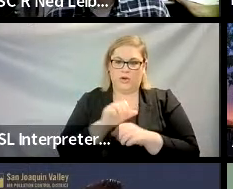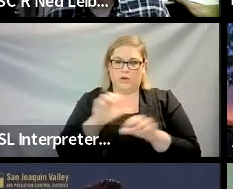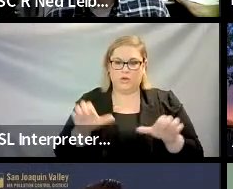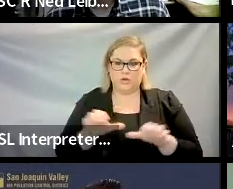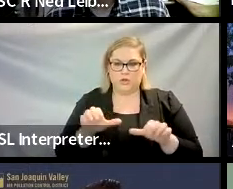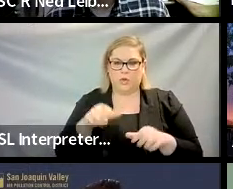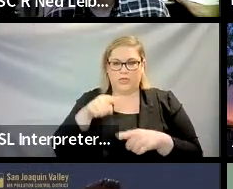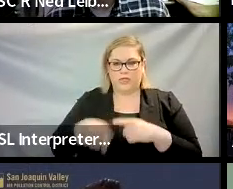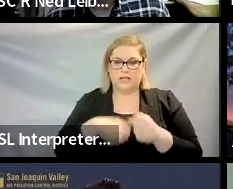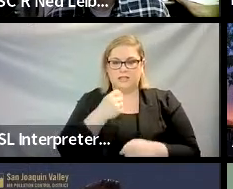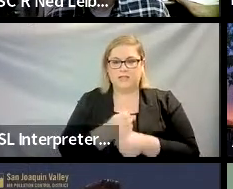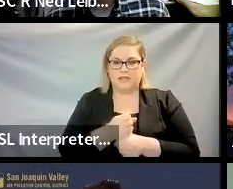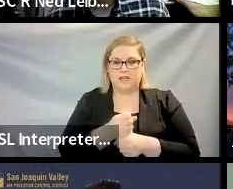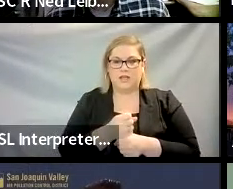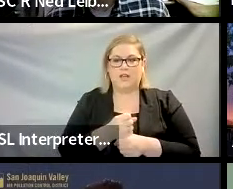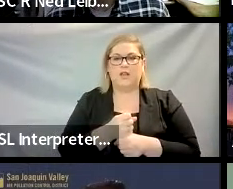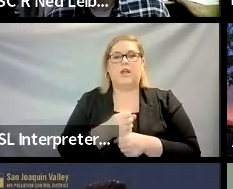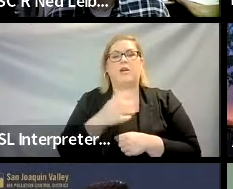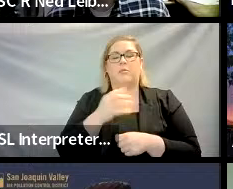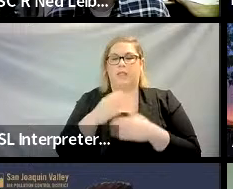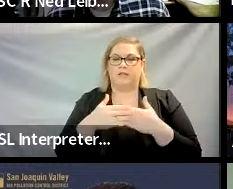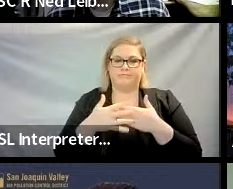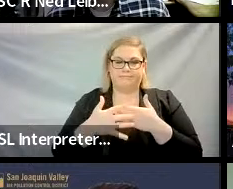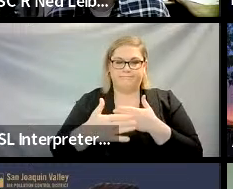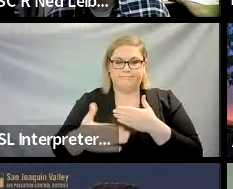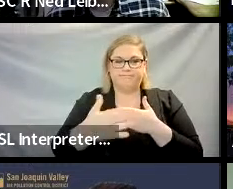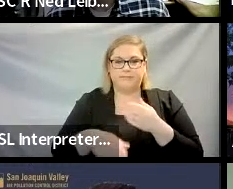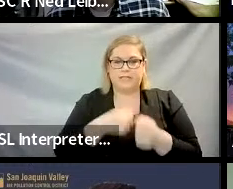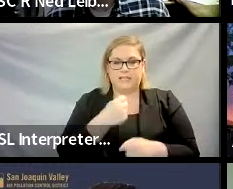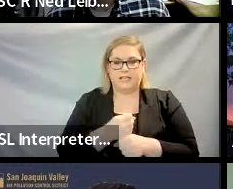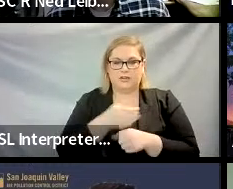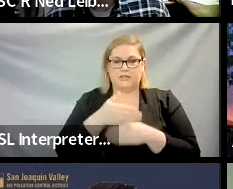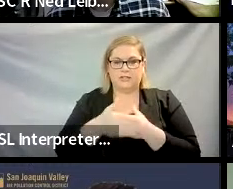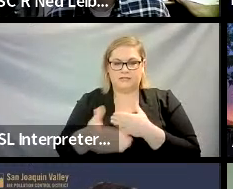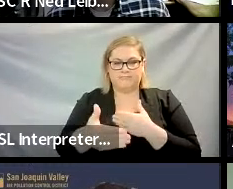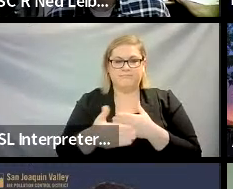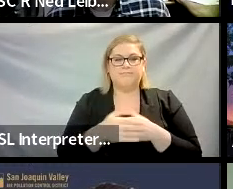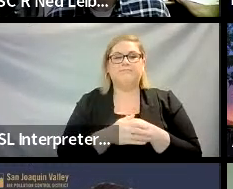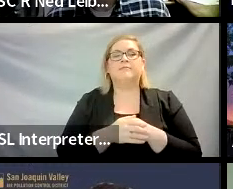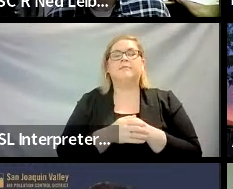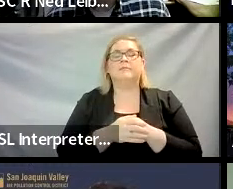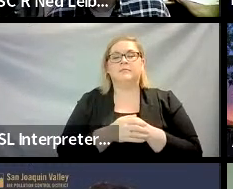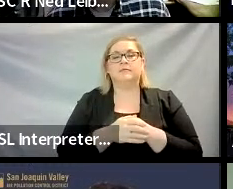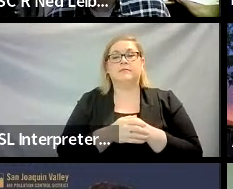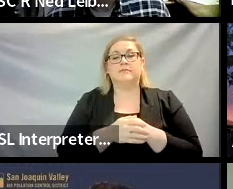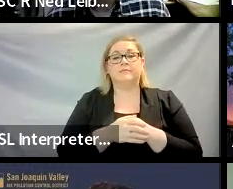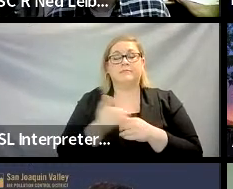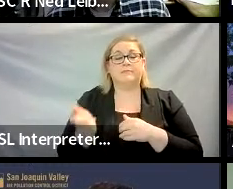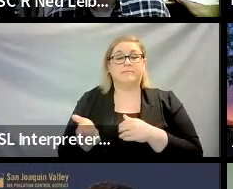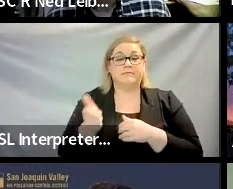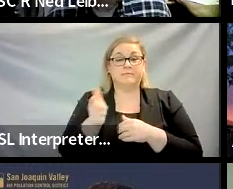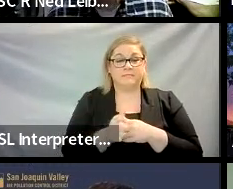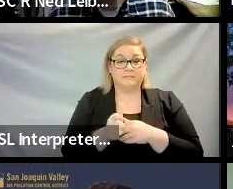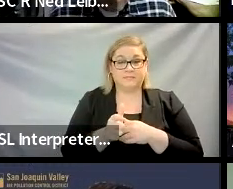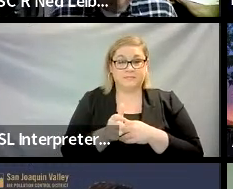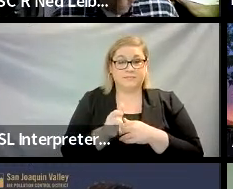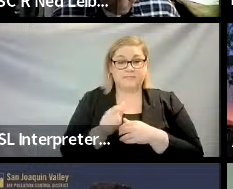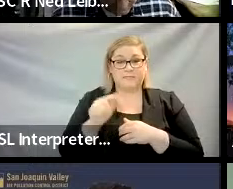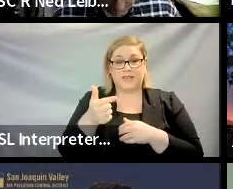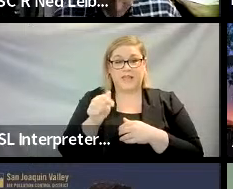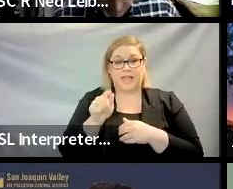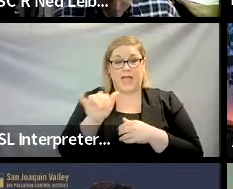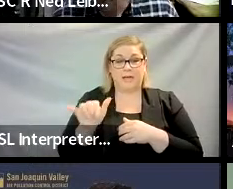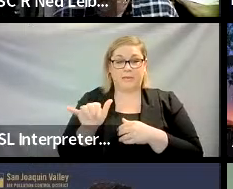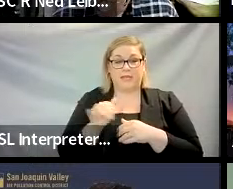this year, in addition to several years after that. And so with that, I'll turn it back over to Gabby. Thank